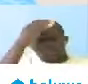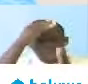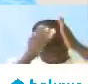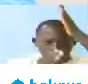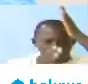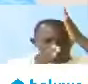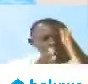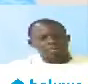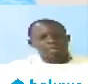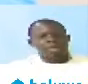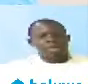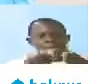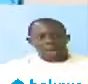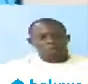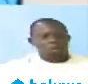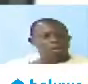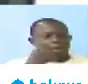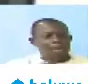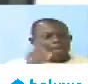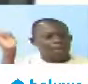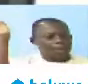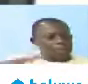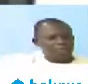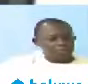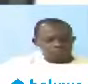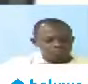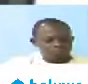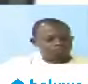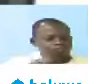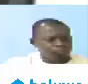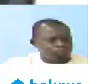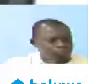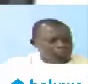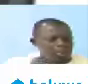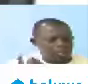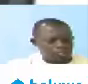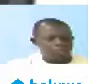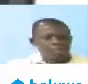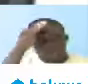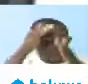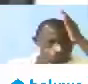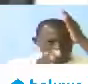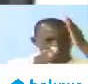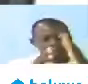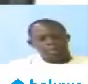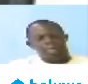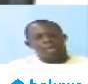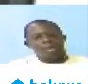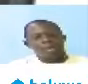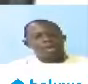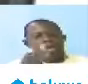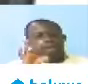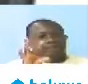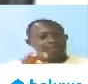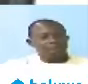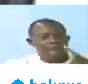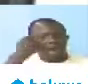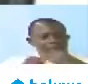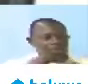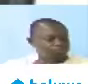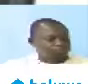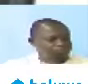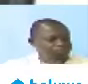call training for you, no? To train you there by force. Alisamba Kelebular Waru ni Chatbino. And after